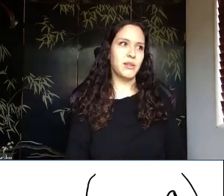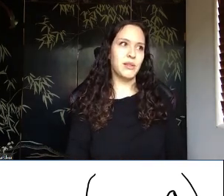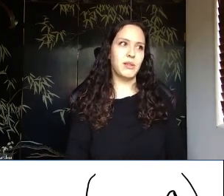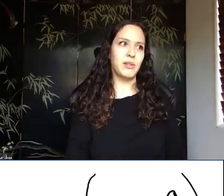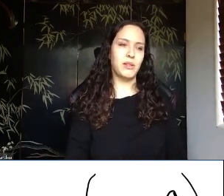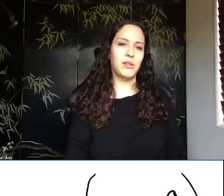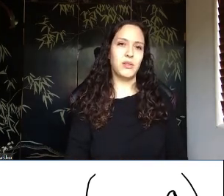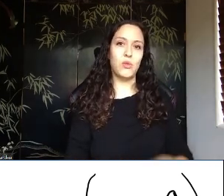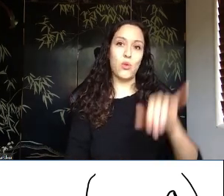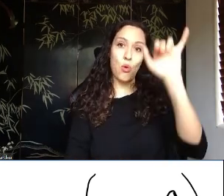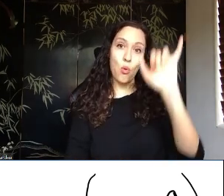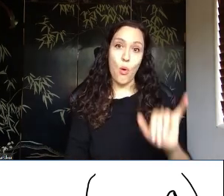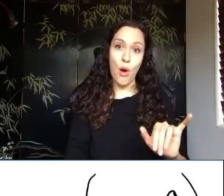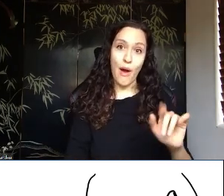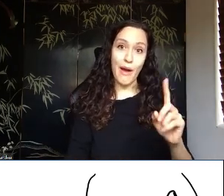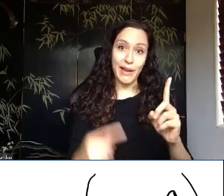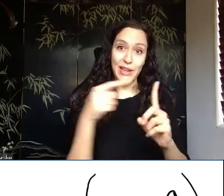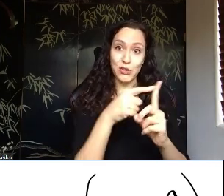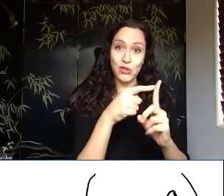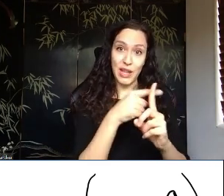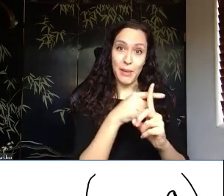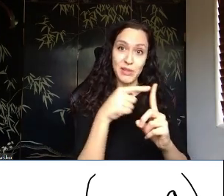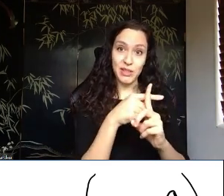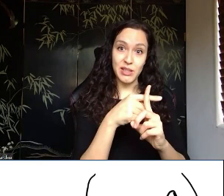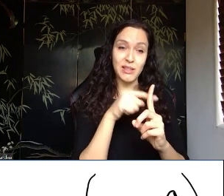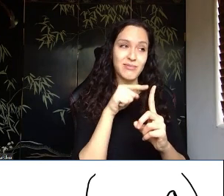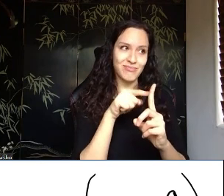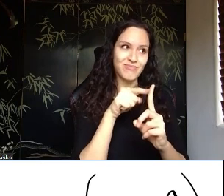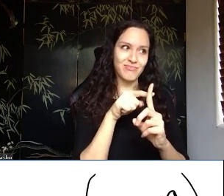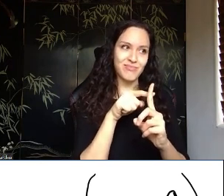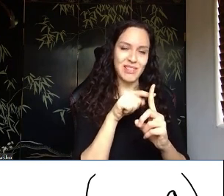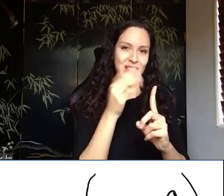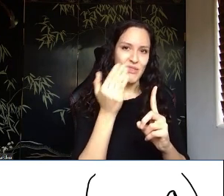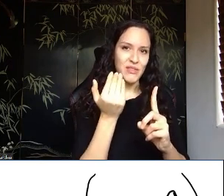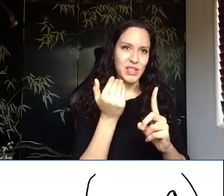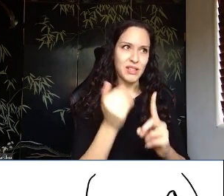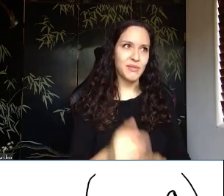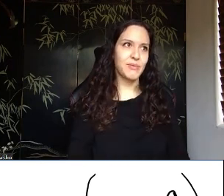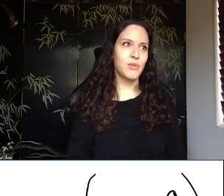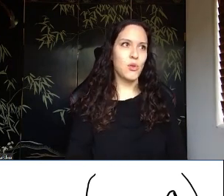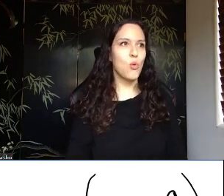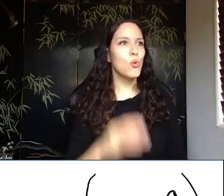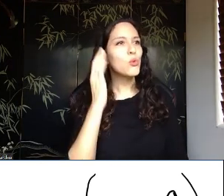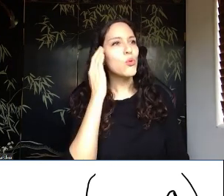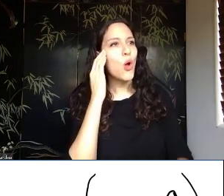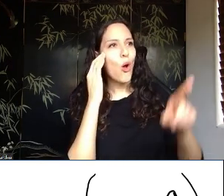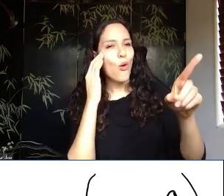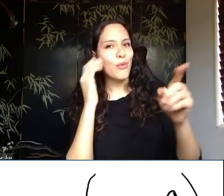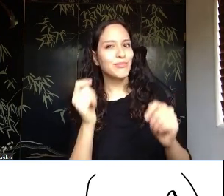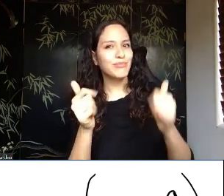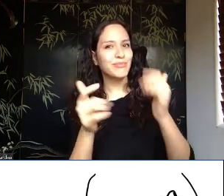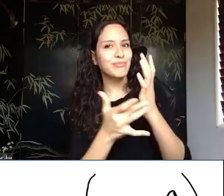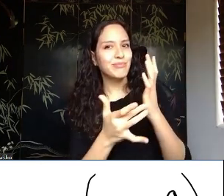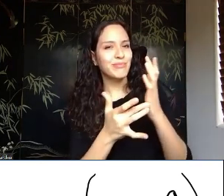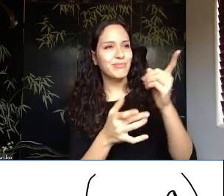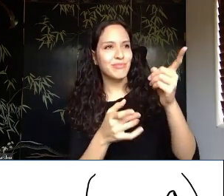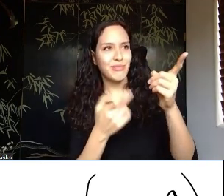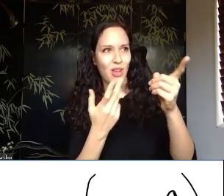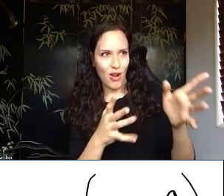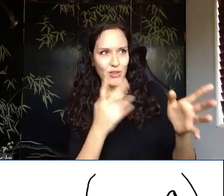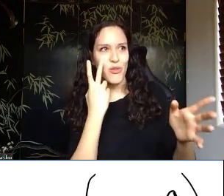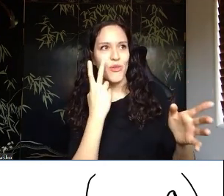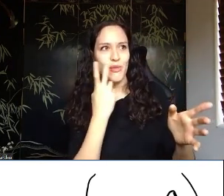y-intercept for this graph is at 0, 15. And we know that because we know the trick. Okay. But now let's